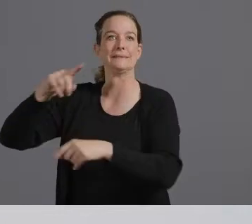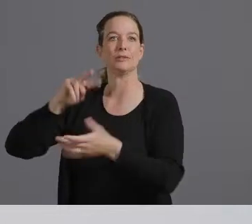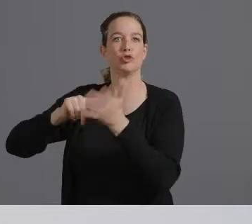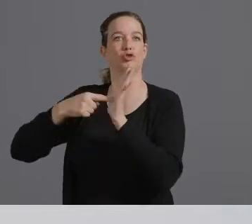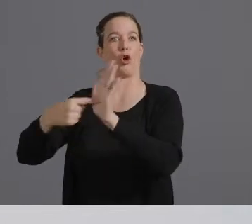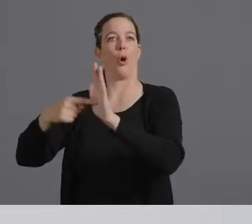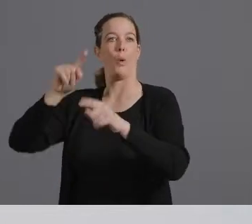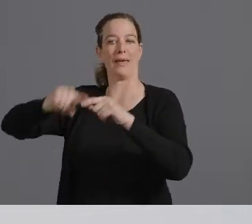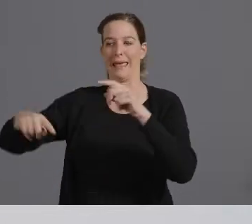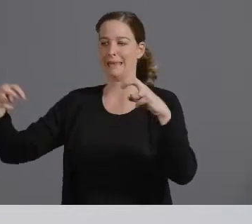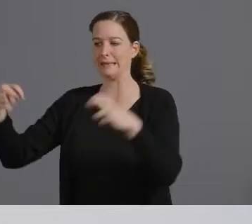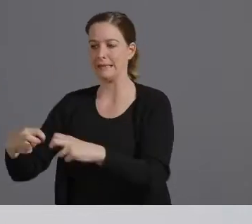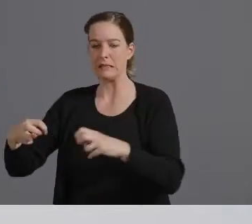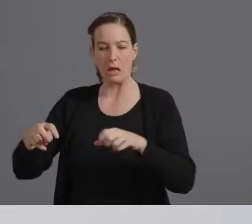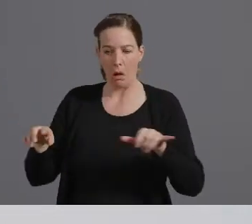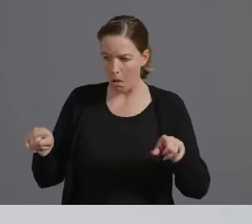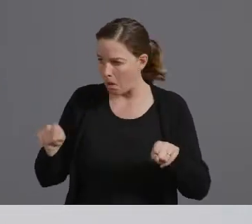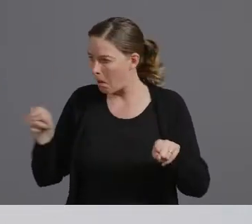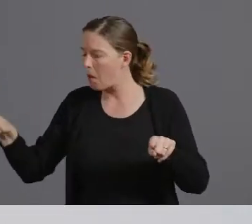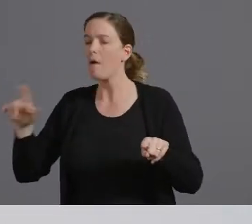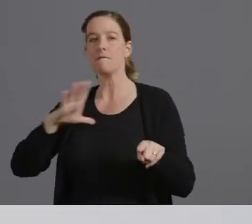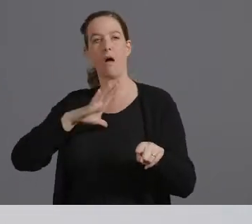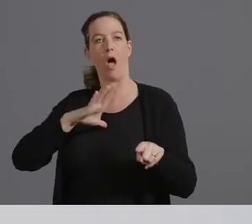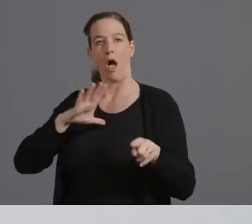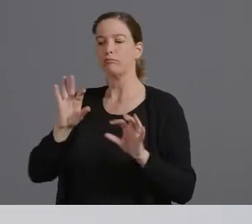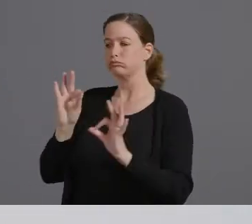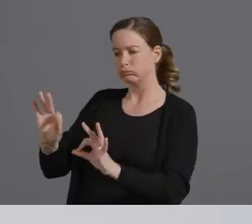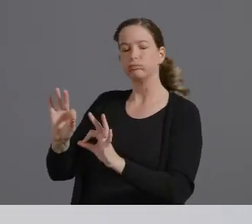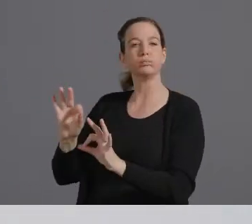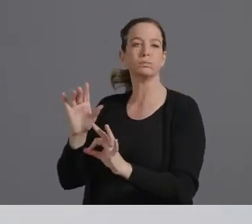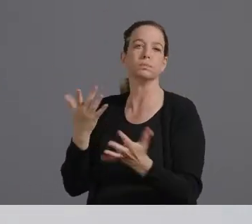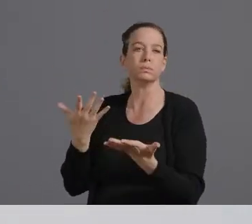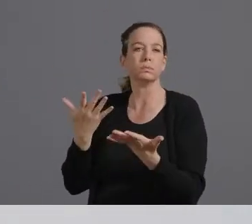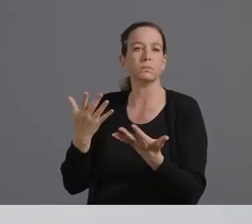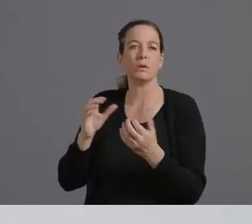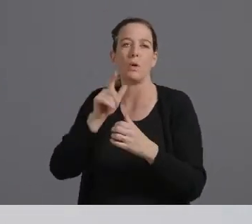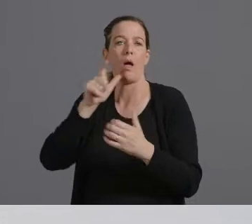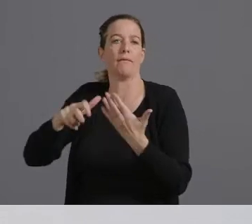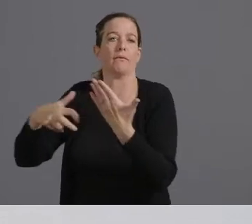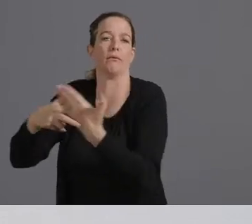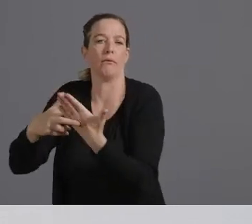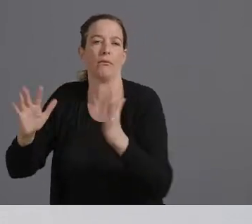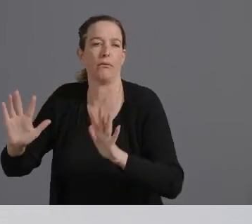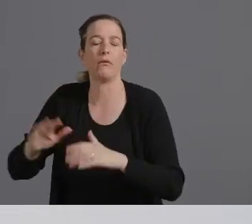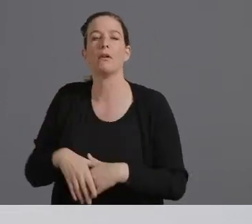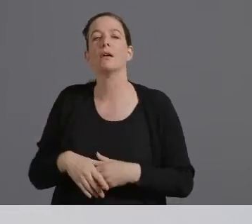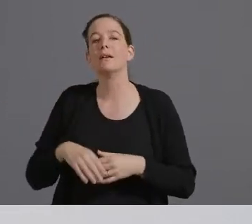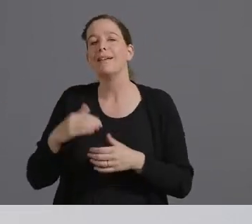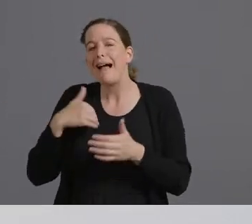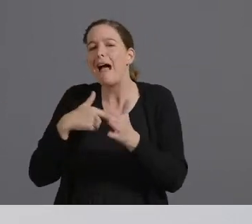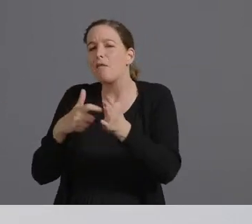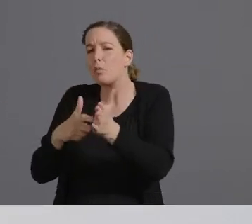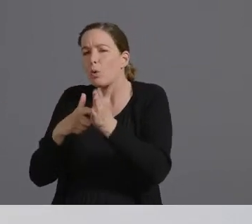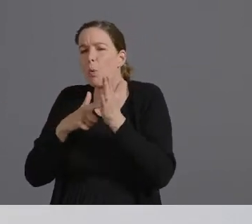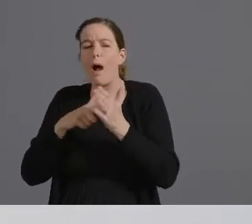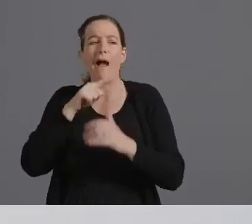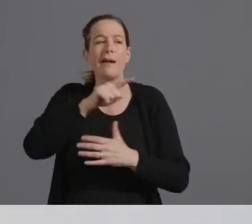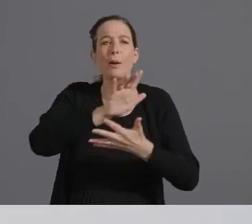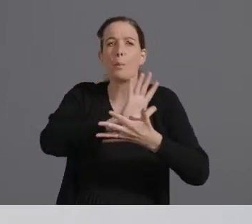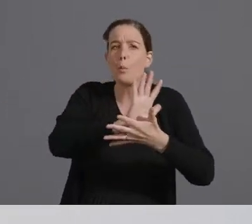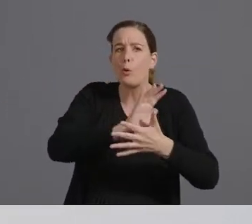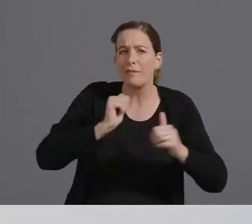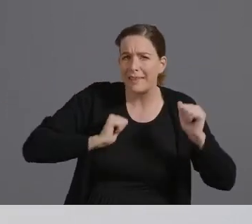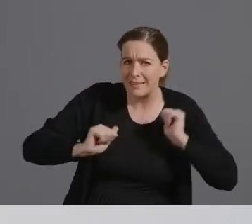establishment and how they're implementing those protocols. There are certain requirements within movie theaters that will still be